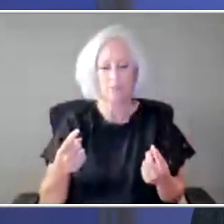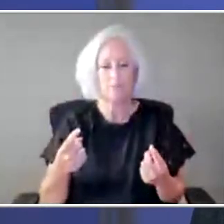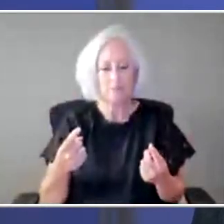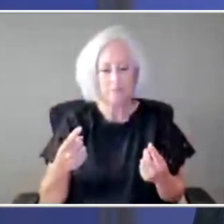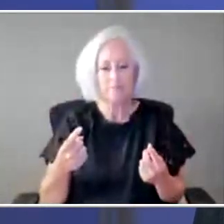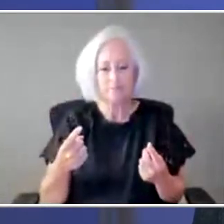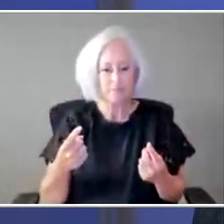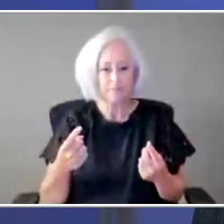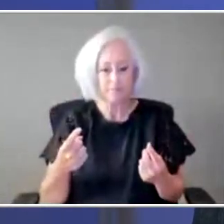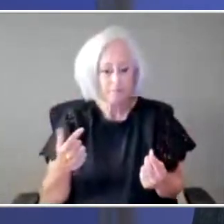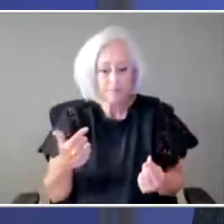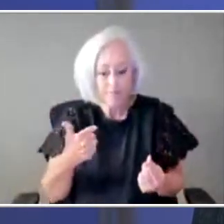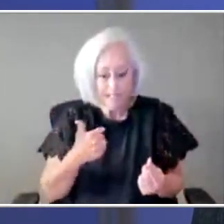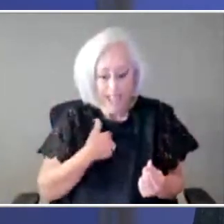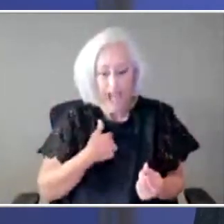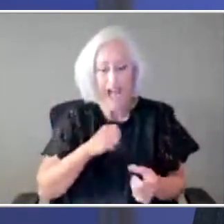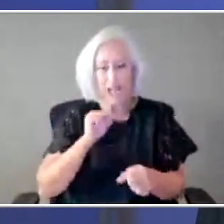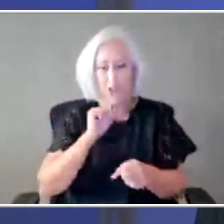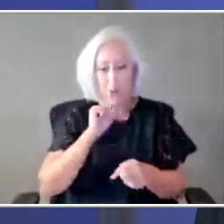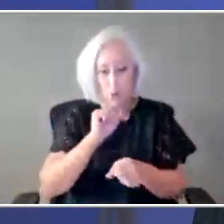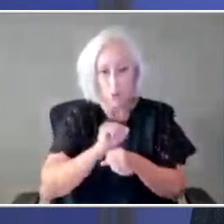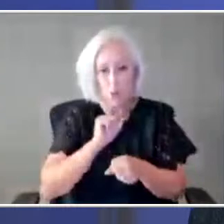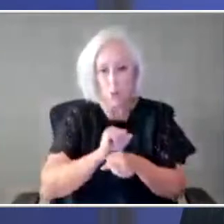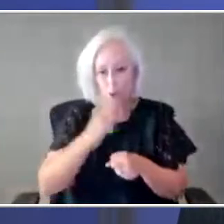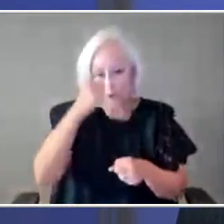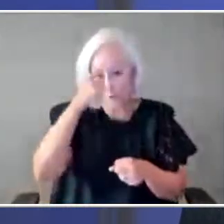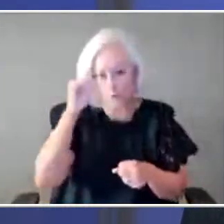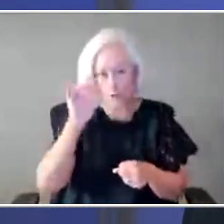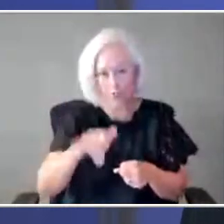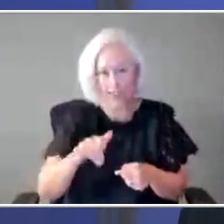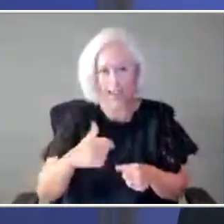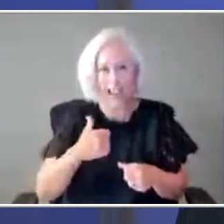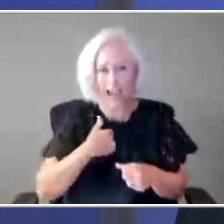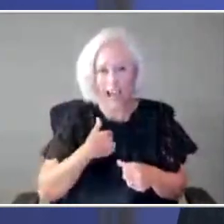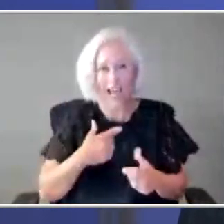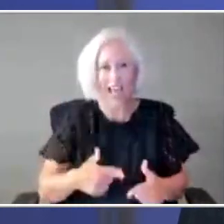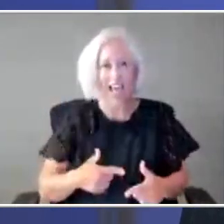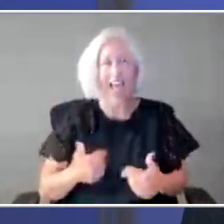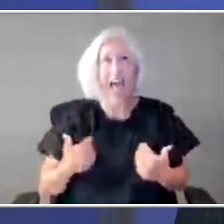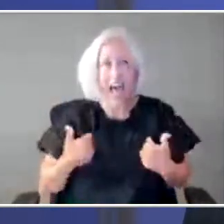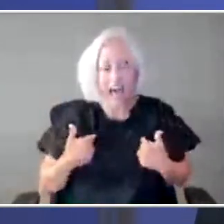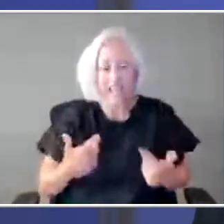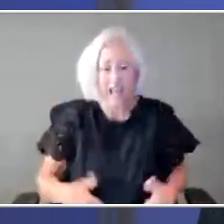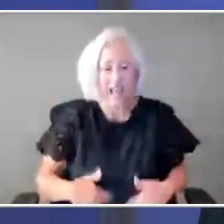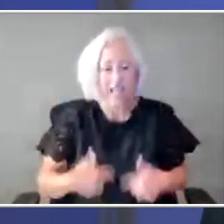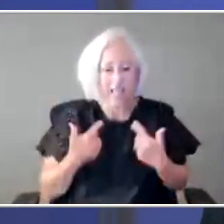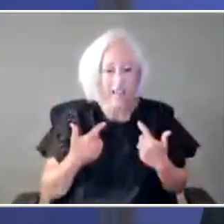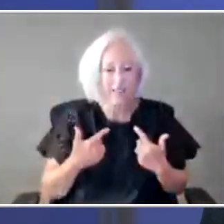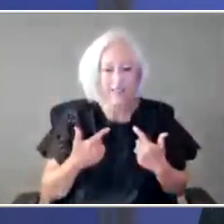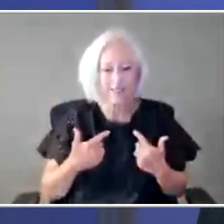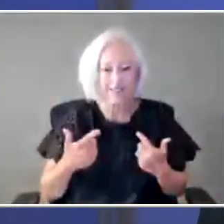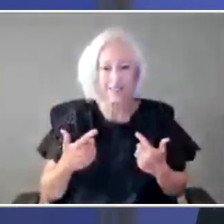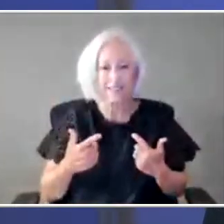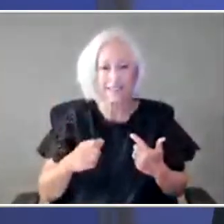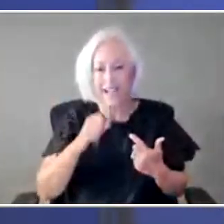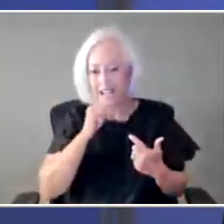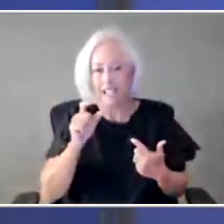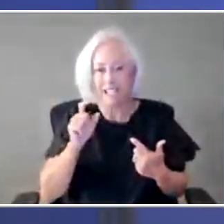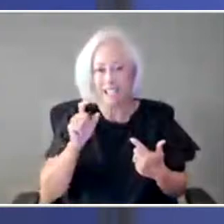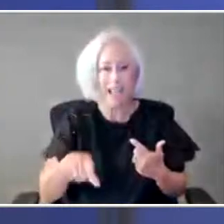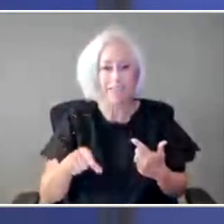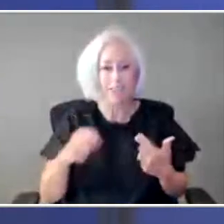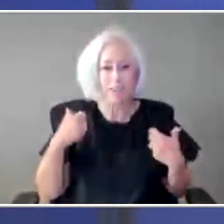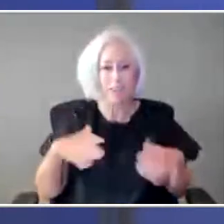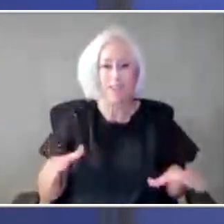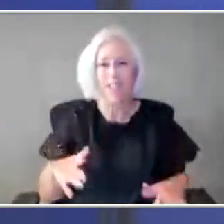I worked through this, right? I lived a life. I had a life. I didn't have to give in to, you know, oh my gosh, I'm the